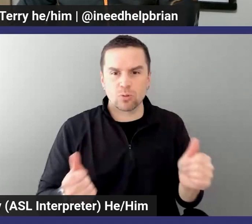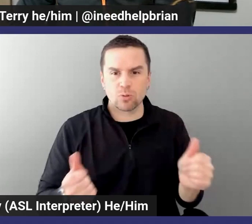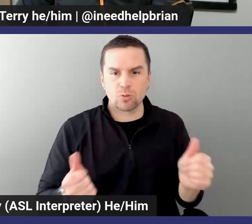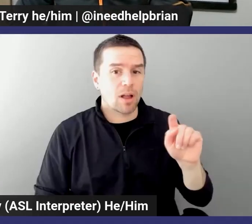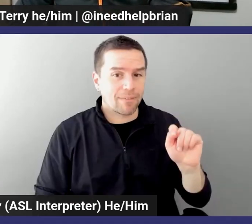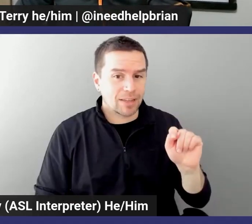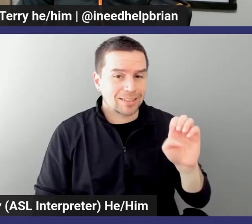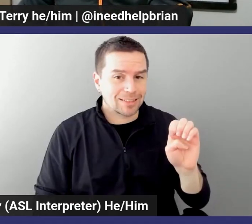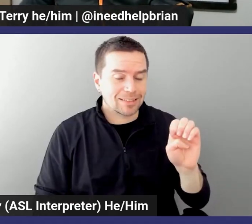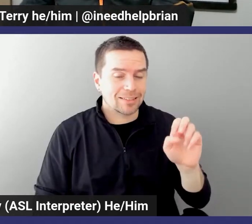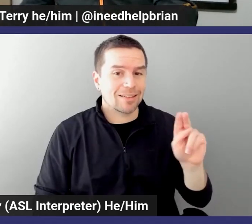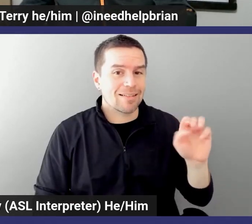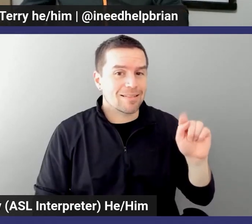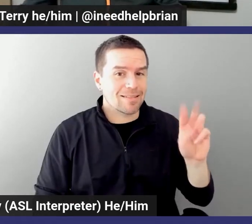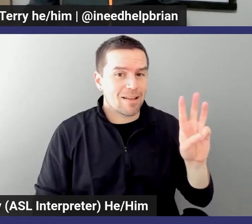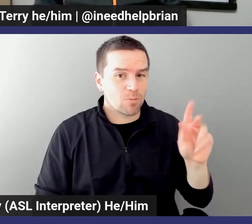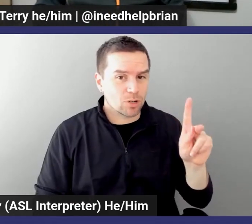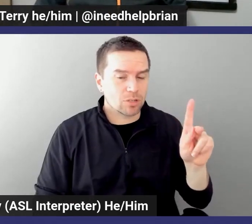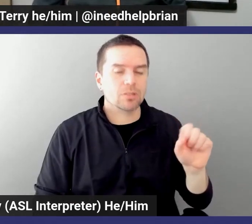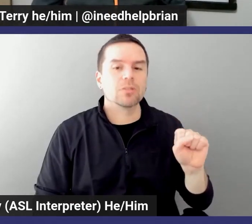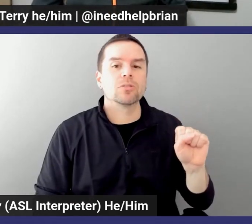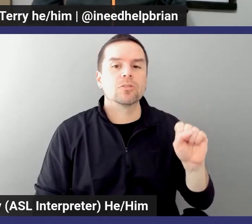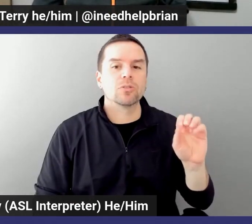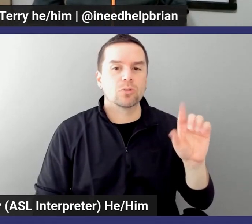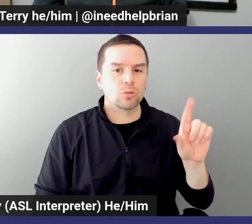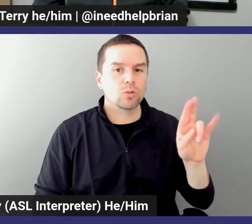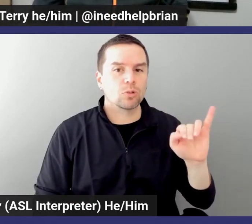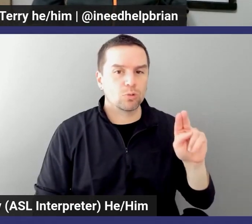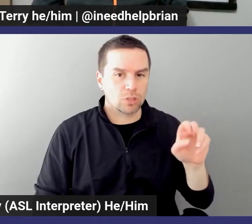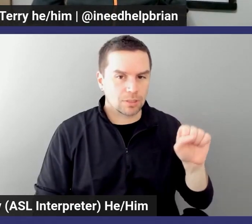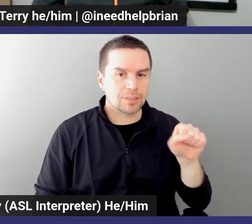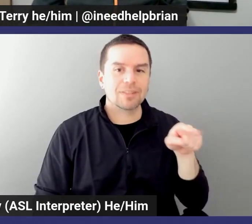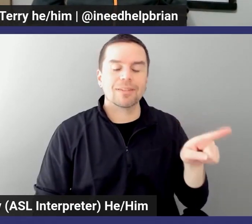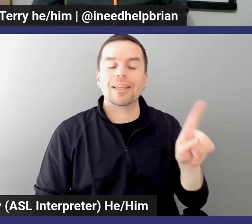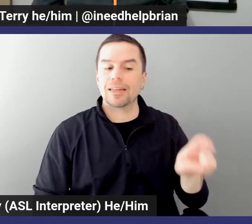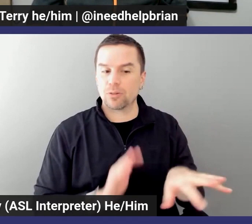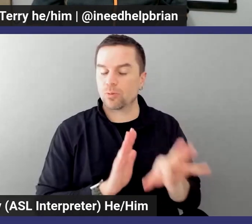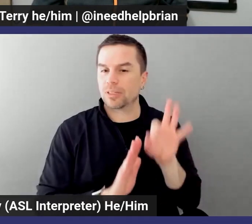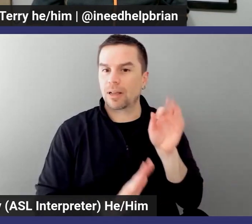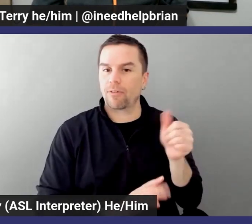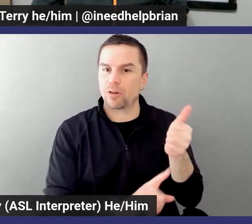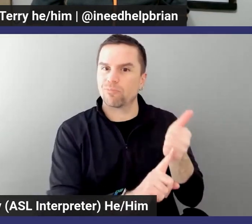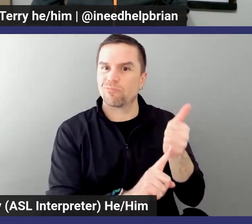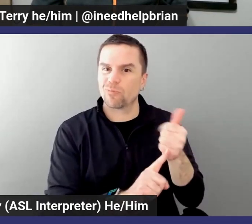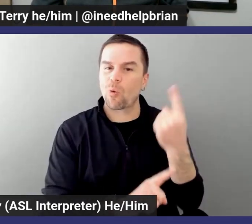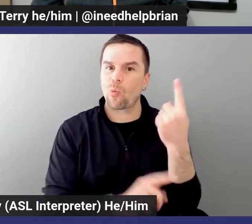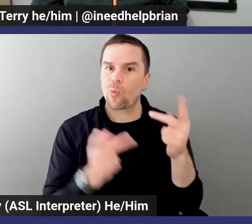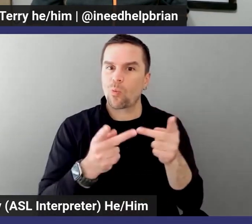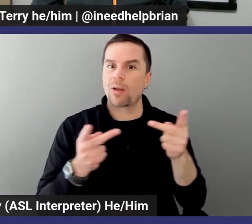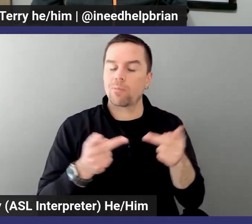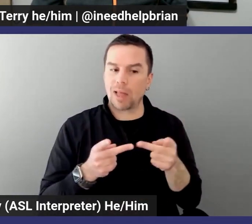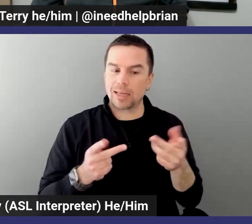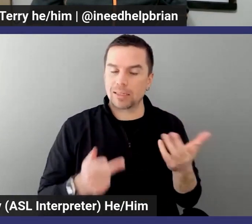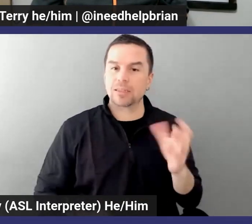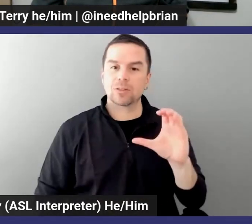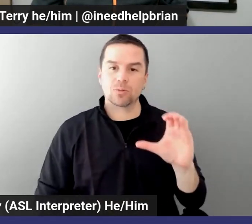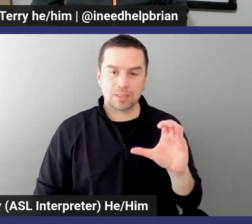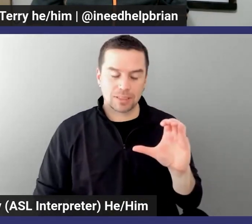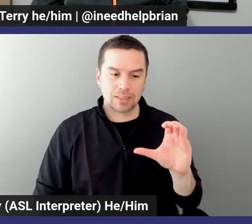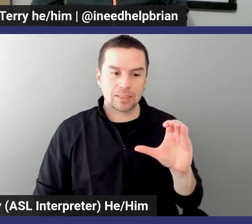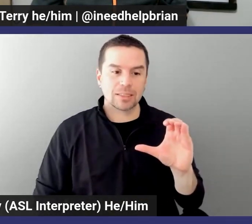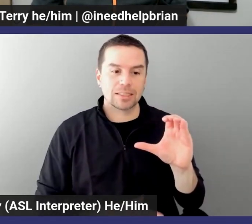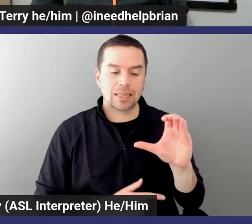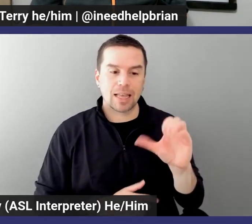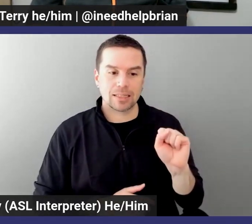well. Very easy to discover at one place. So that's what CSP portal is. So when you go to CSP portal, and you